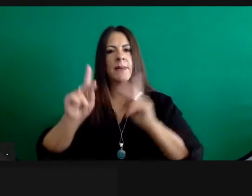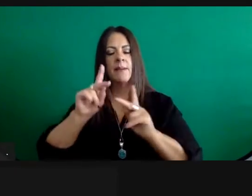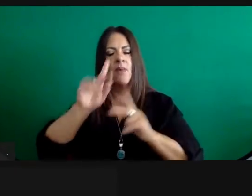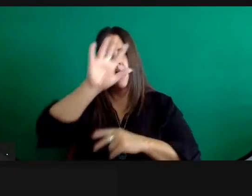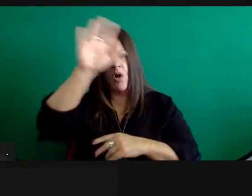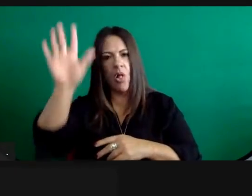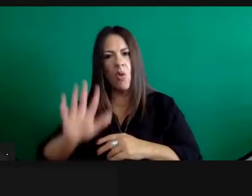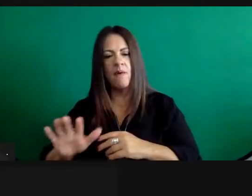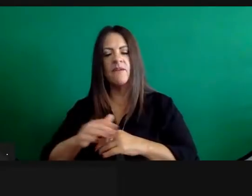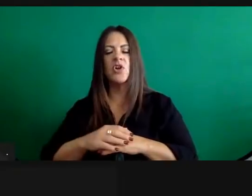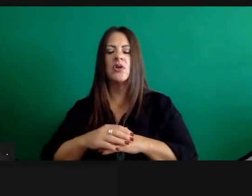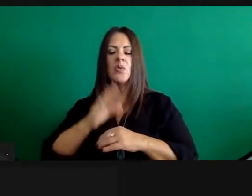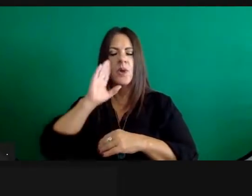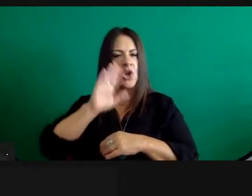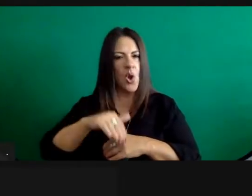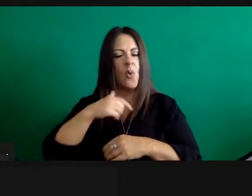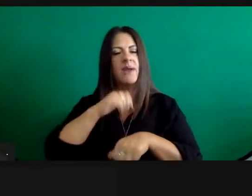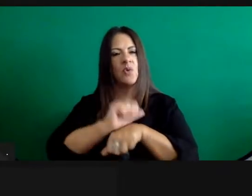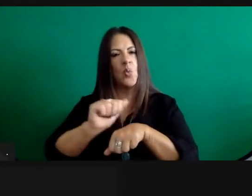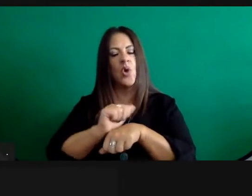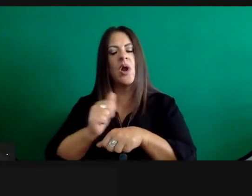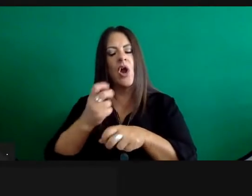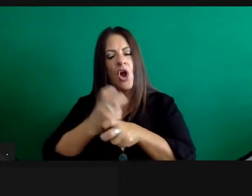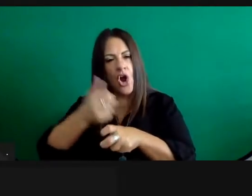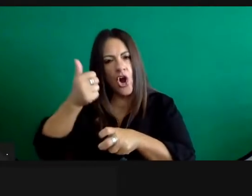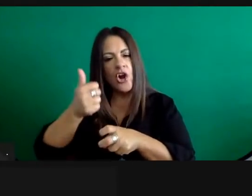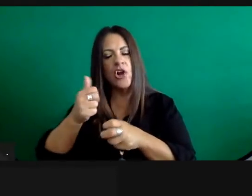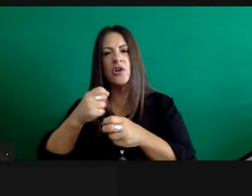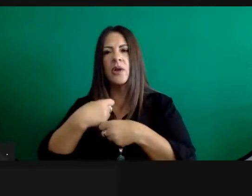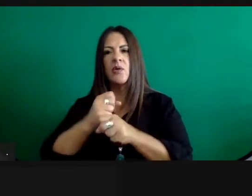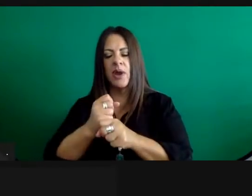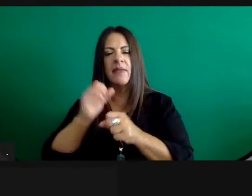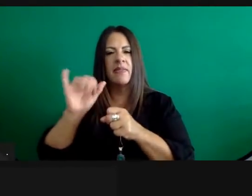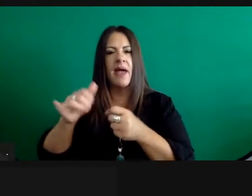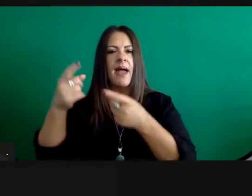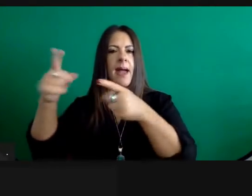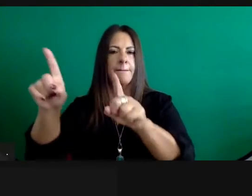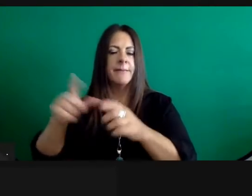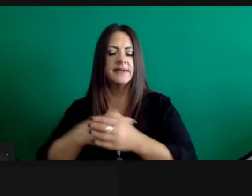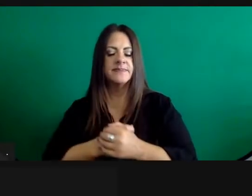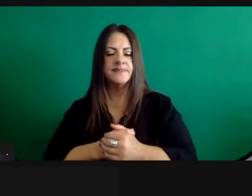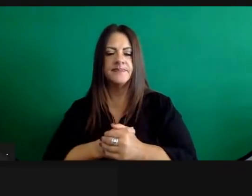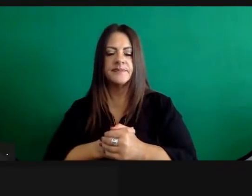more. And then I'll just take a moment because there was a 3-part question that I know